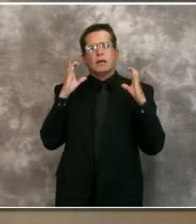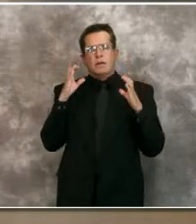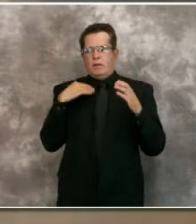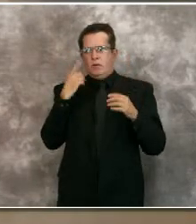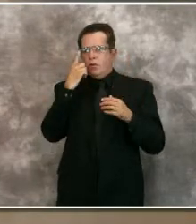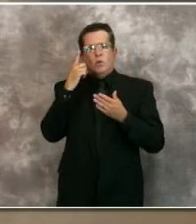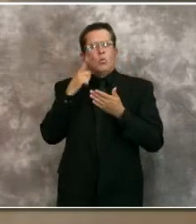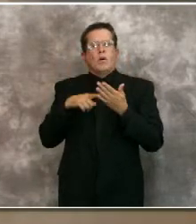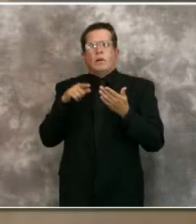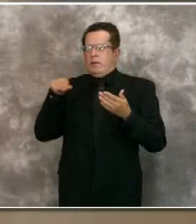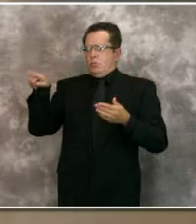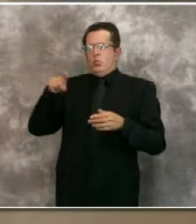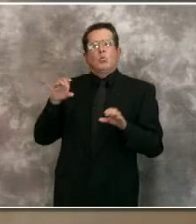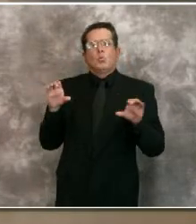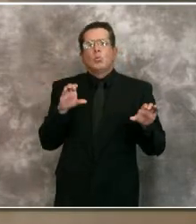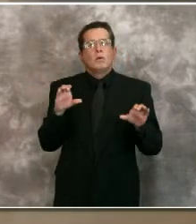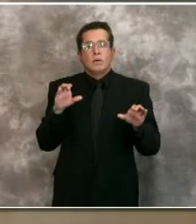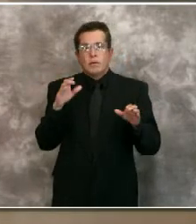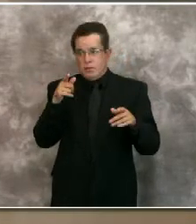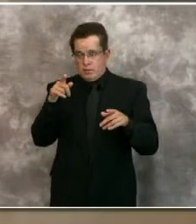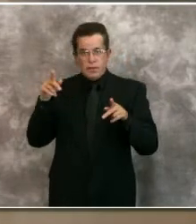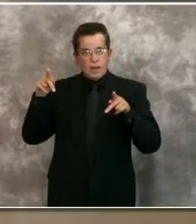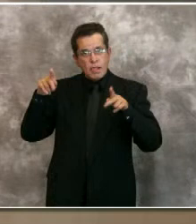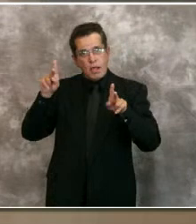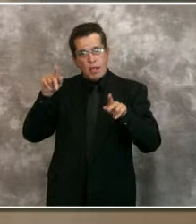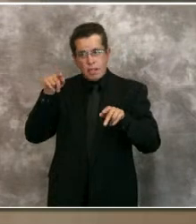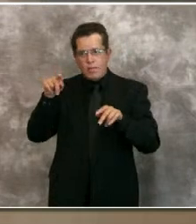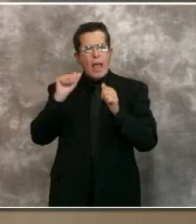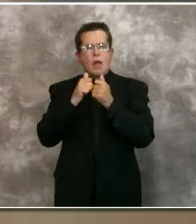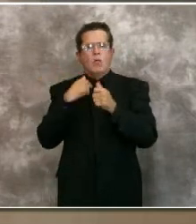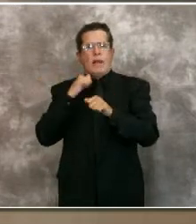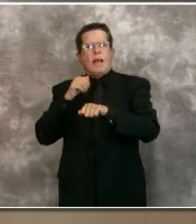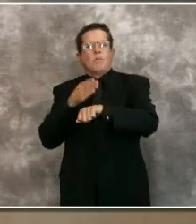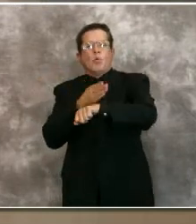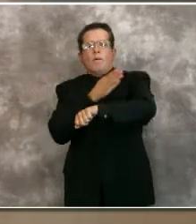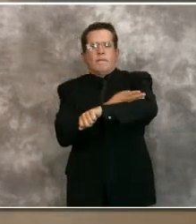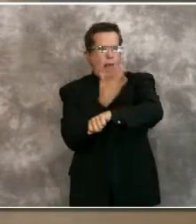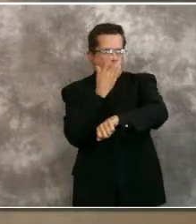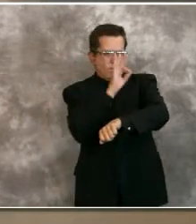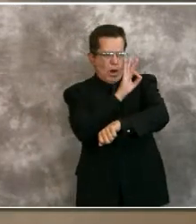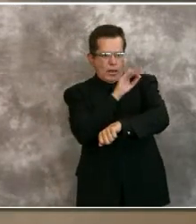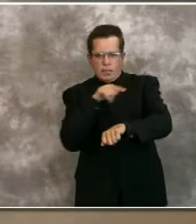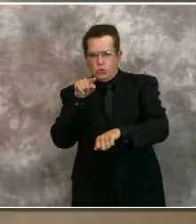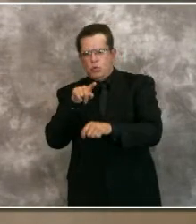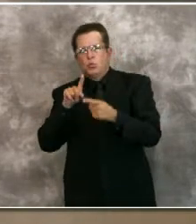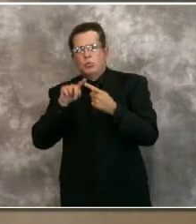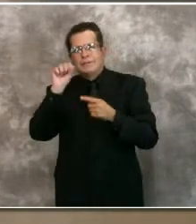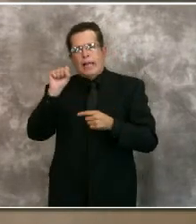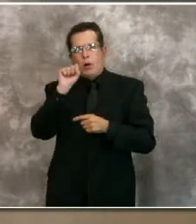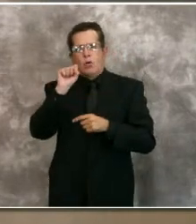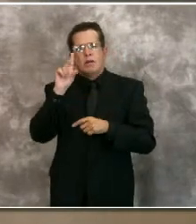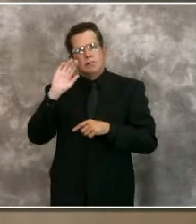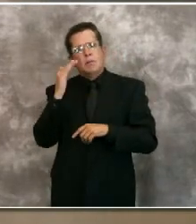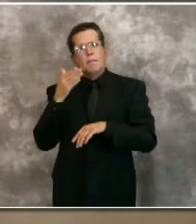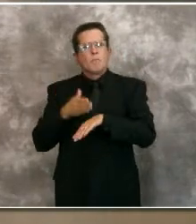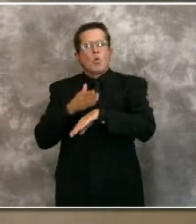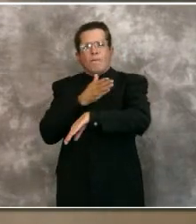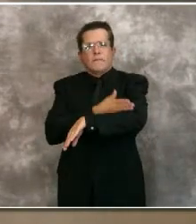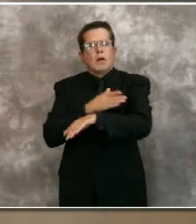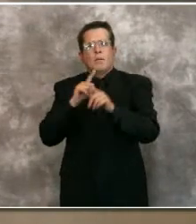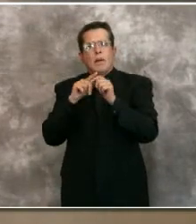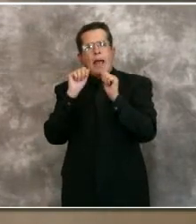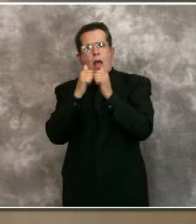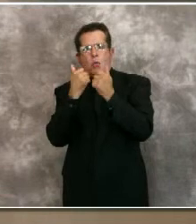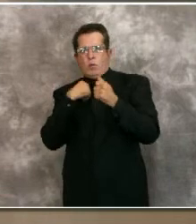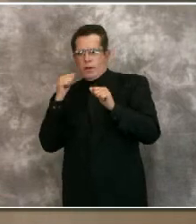What actions were taken that led things, as you said, to improve on Saturday? And is there a way to perhaps get on these things